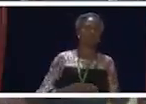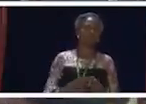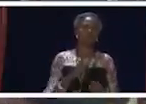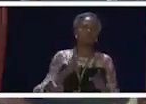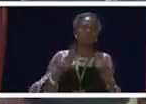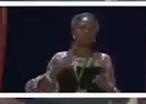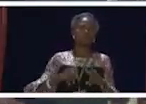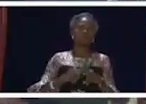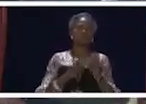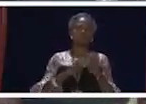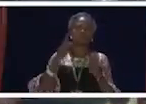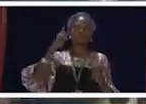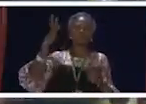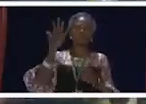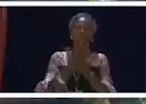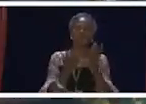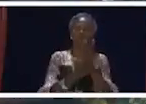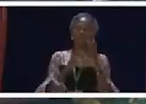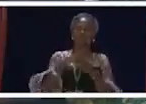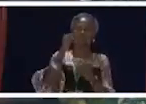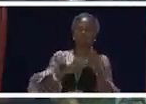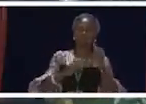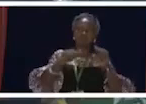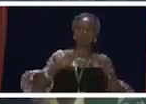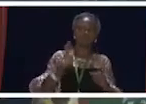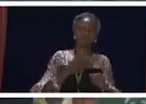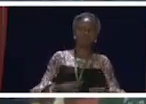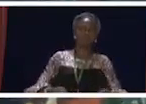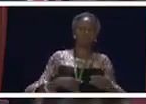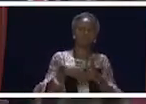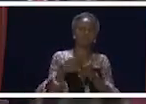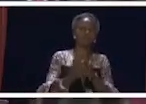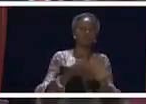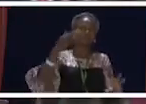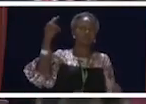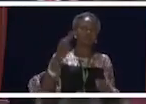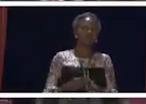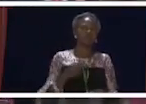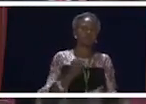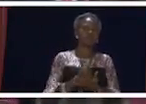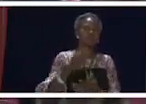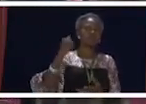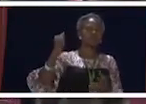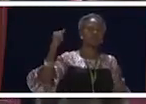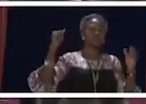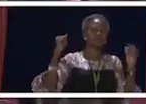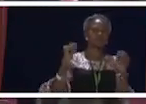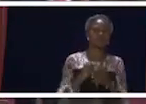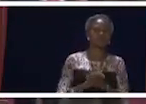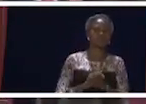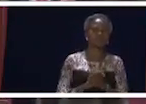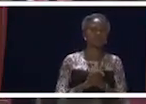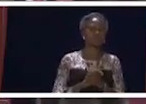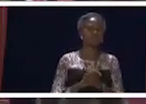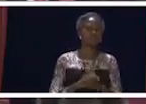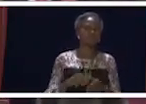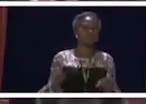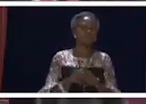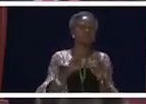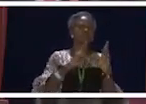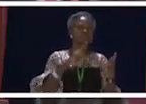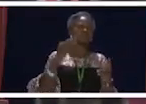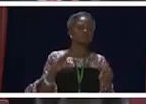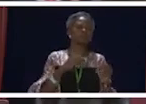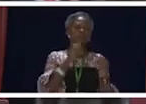People will begin to see your handwriting in every area of our lives, in the name of the Lord Jesus Christ. As a result of